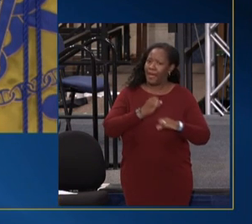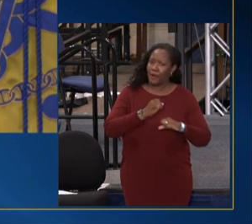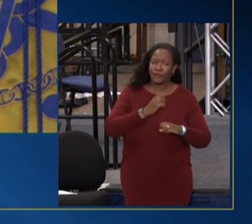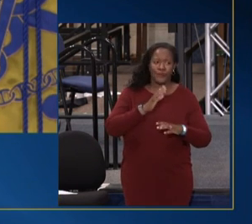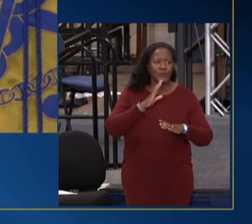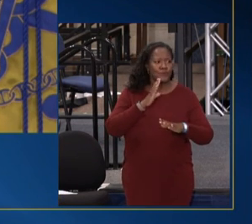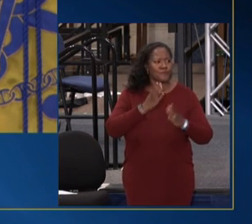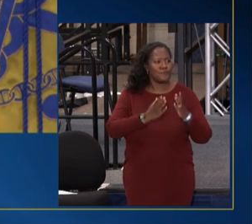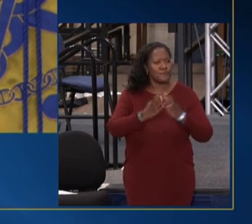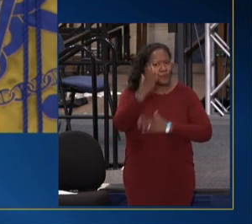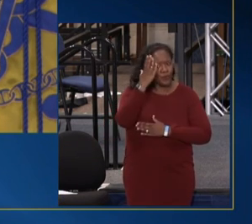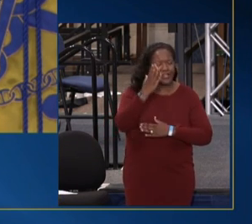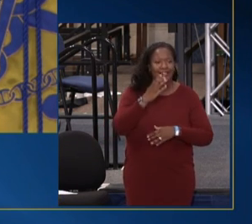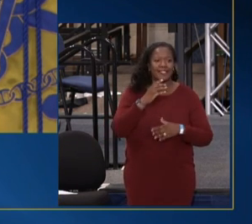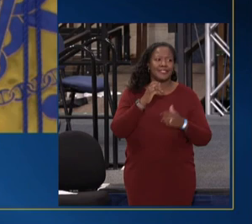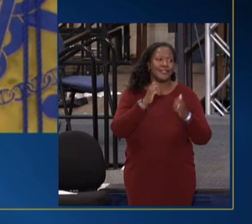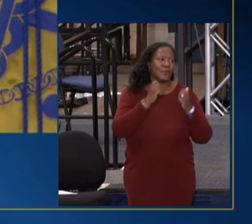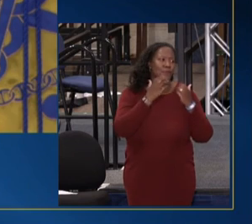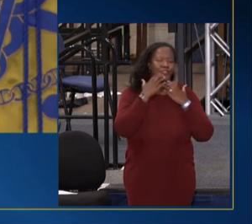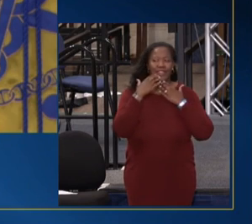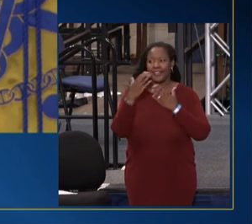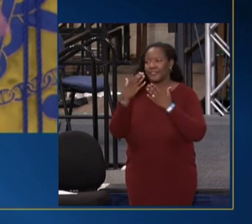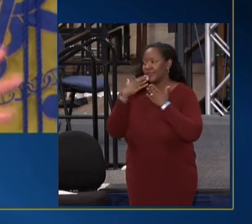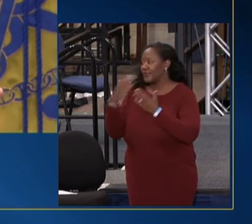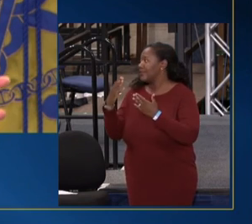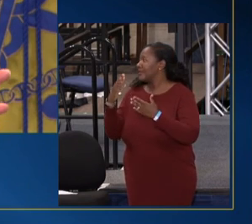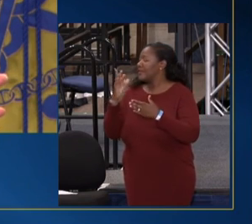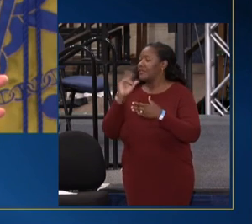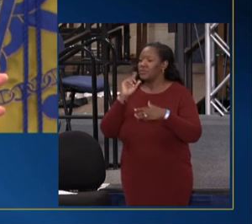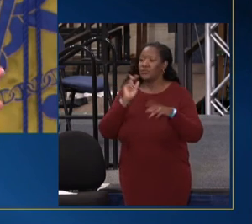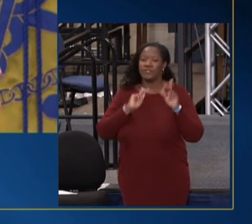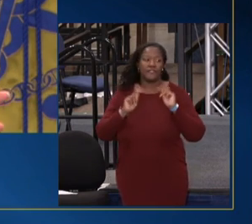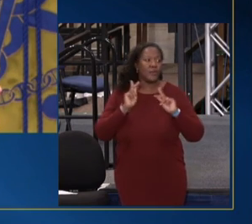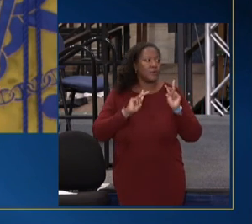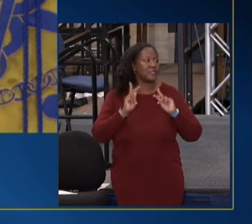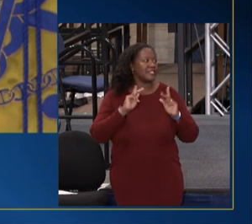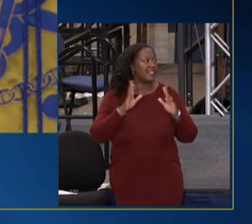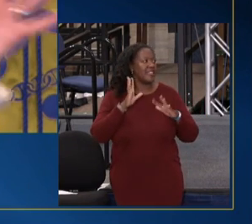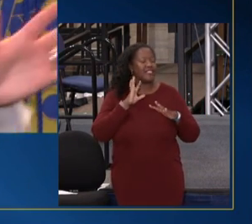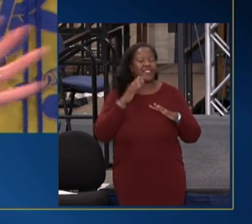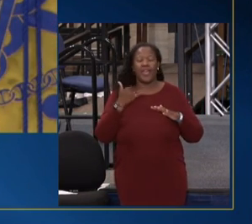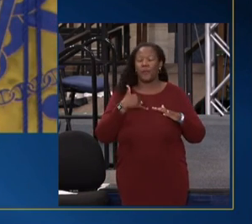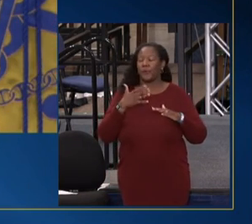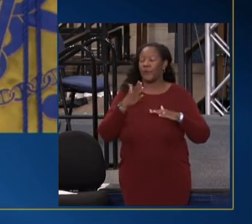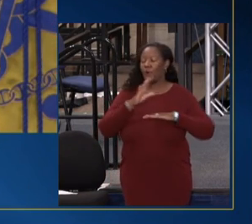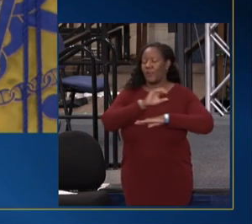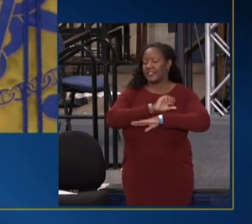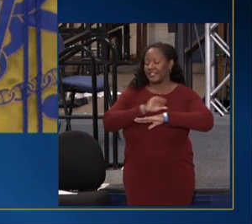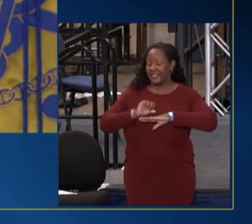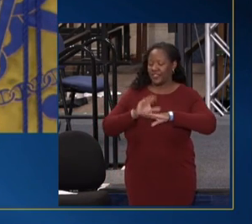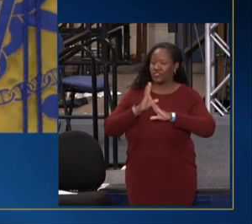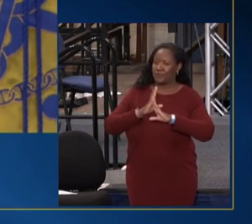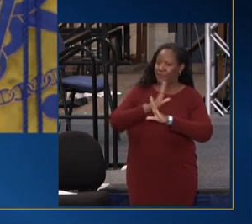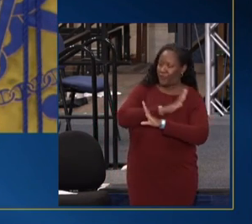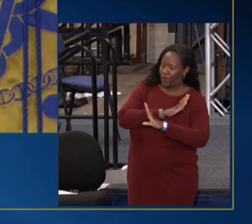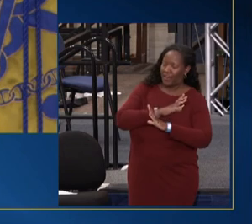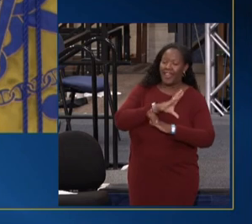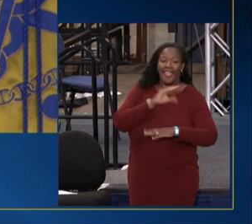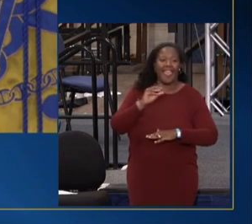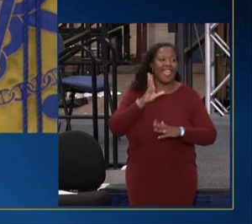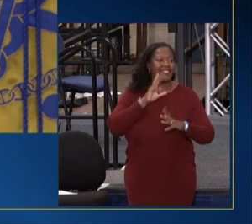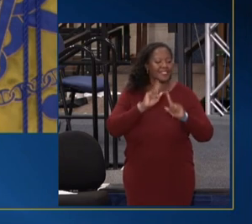morning. And so with much gratitude to the folks who were on the stage before me and the panels, and to all of